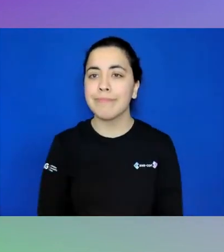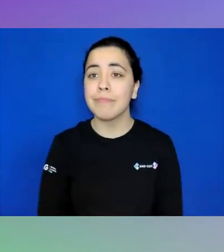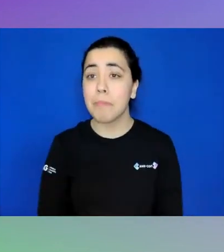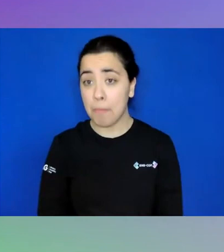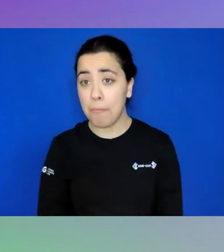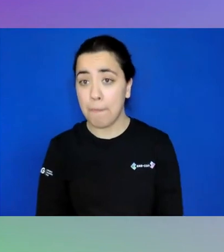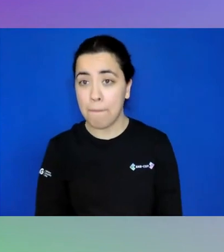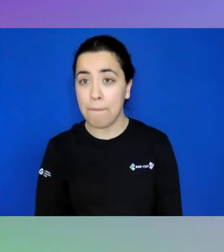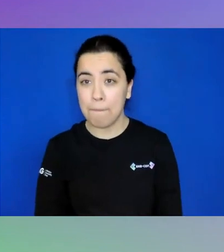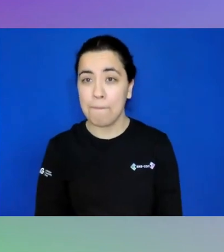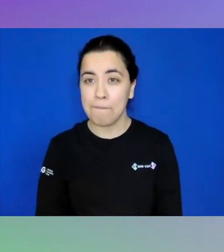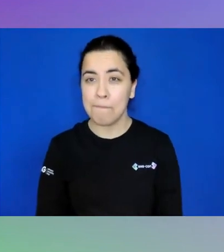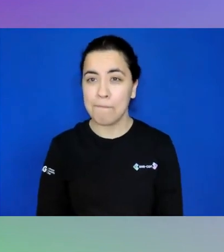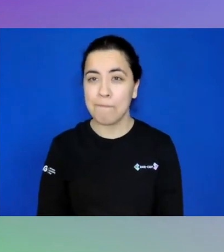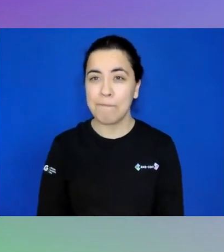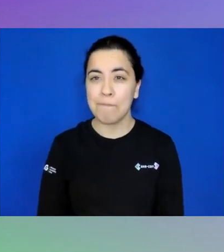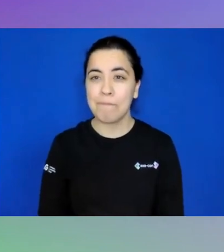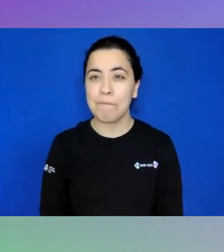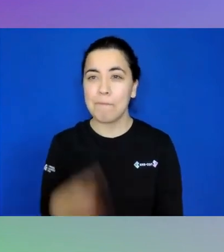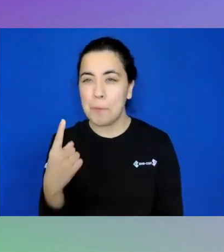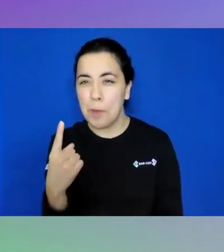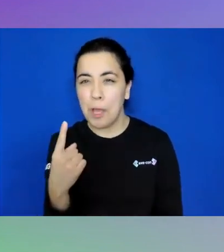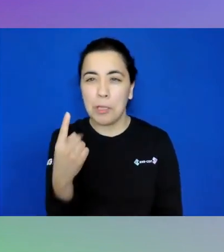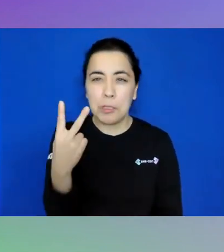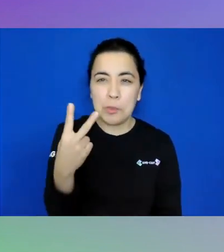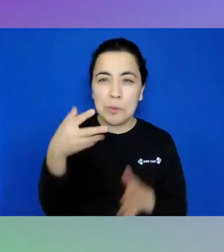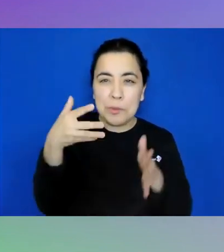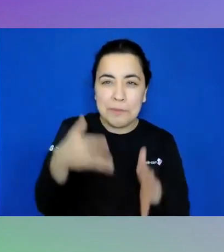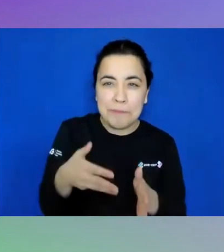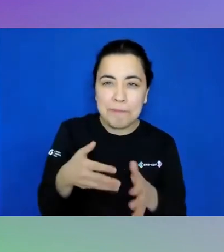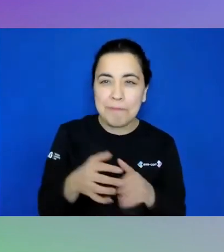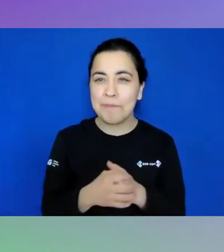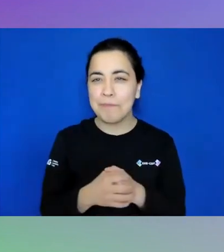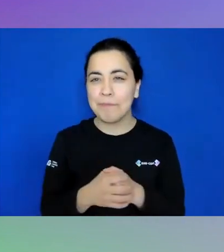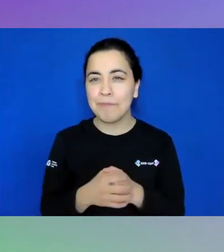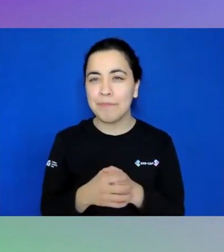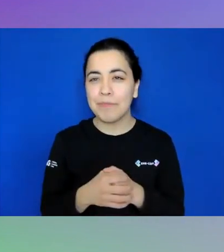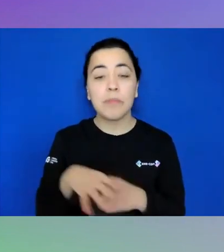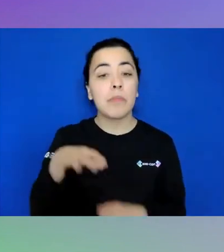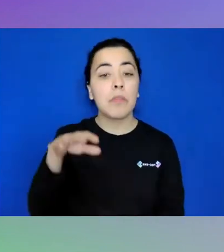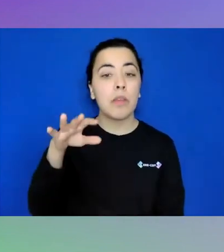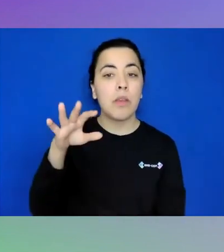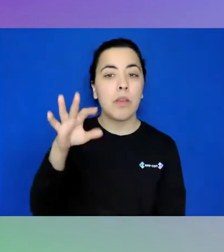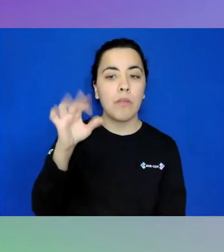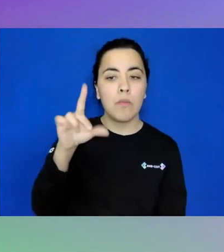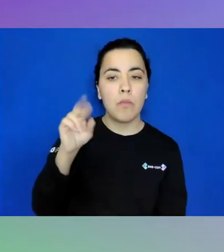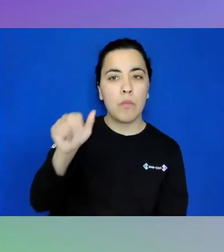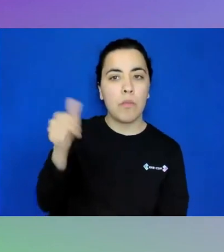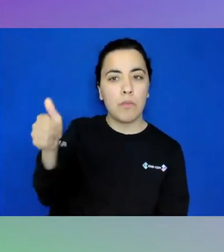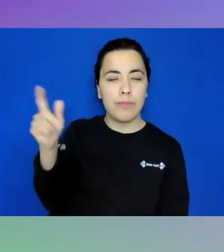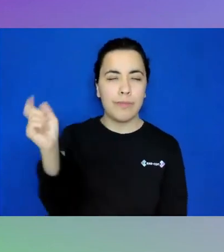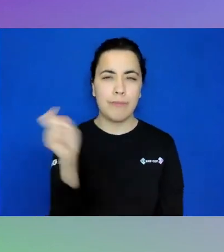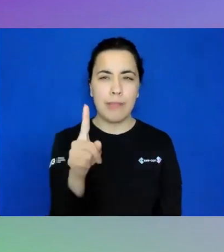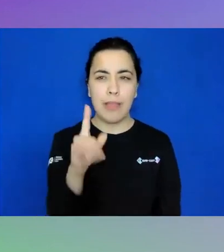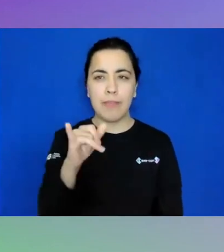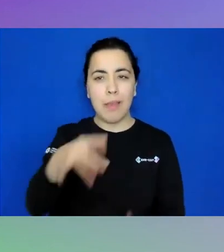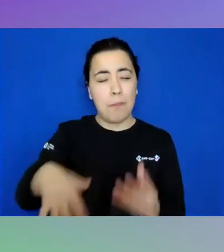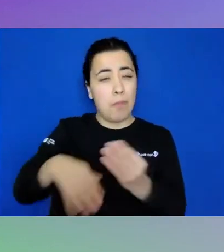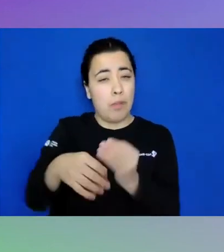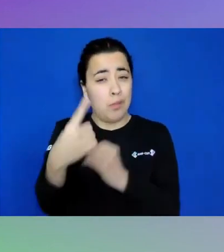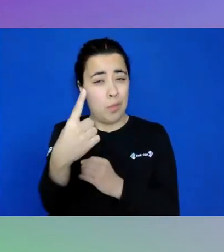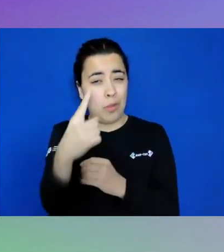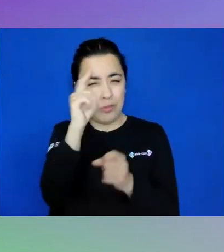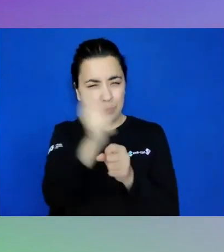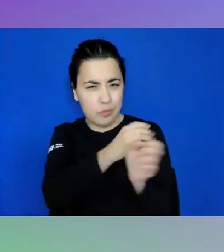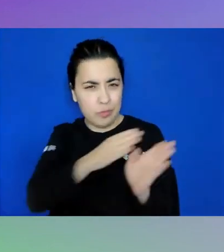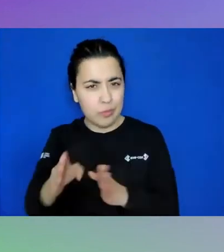Next one. I mean, I have time for one or two more. Yep. Flora asked, with the +1 strategy coming from the first